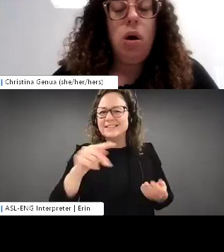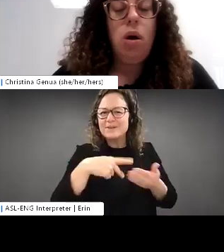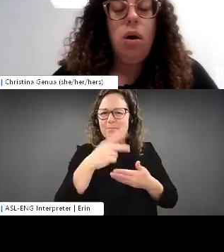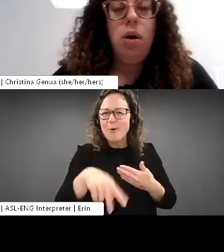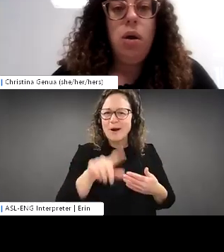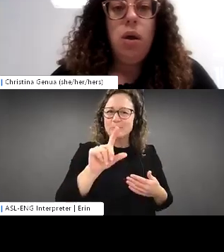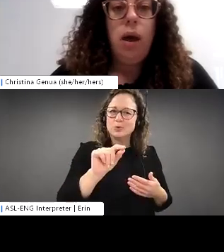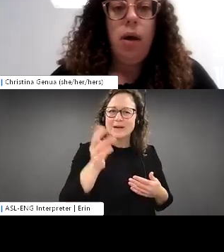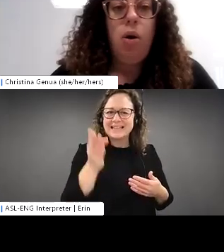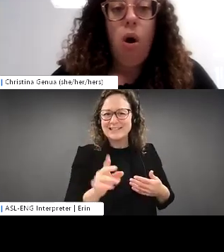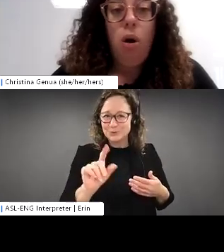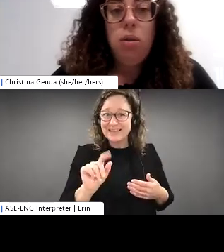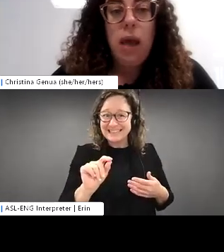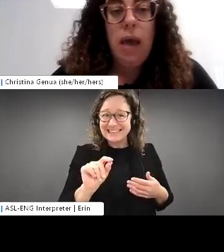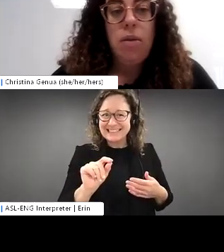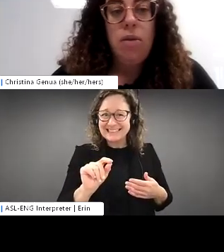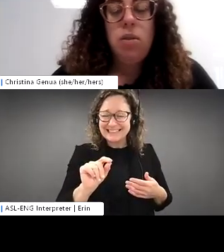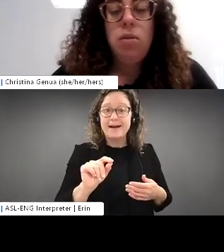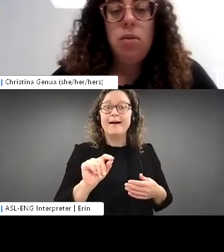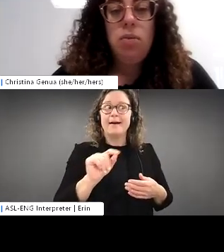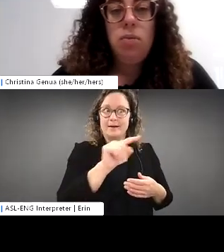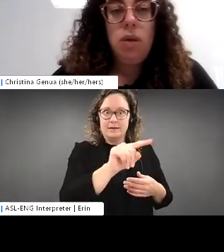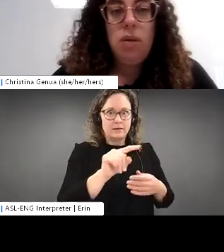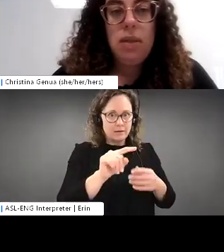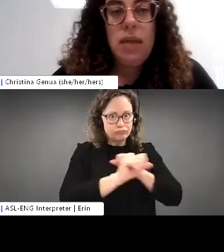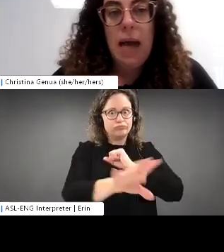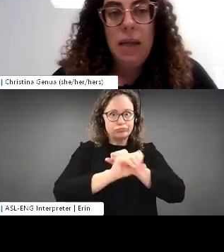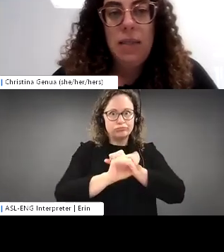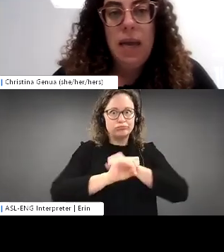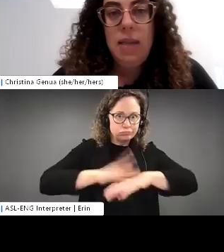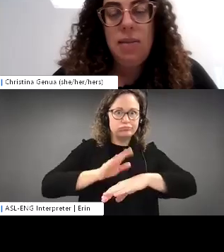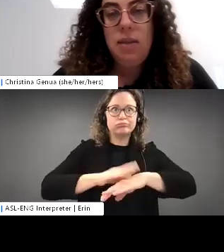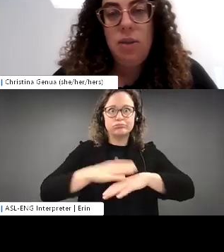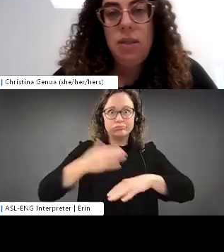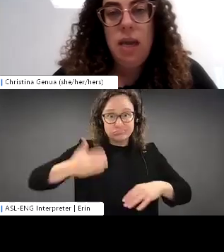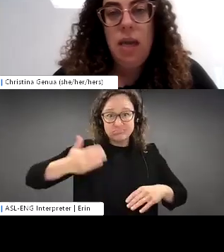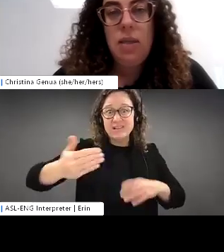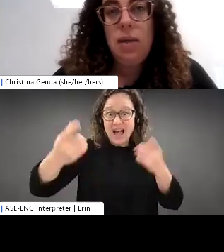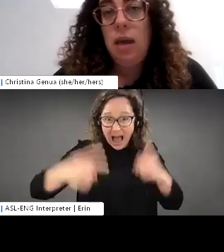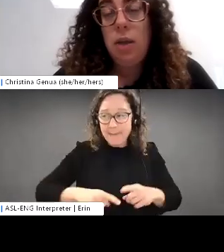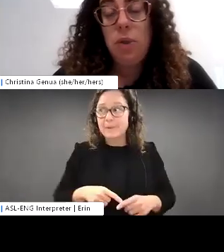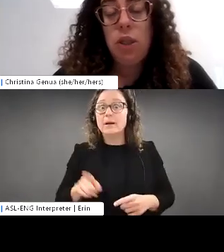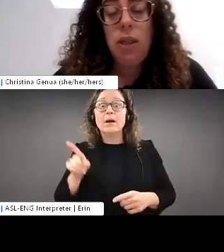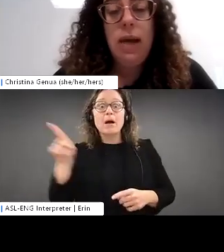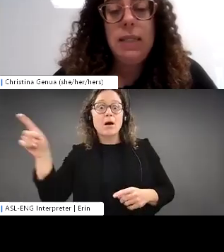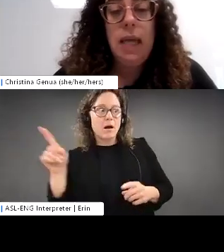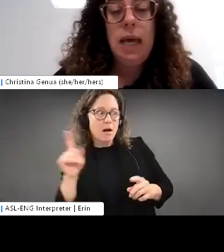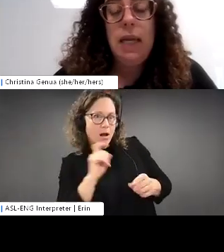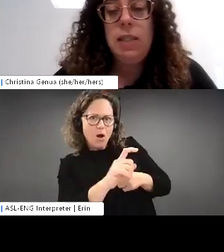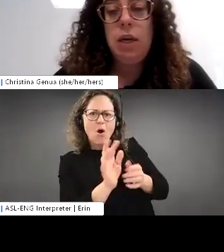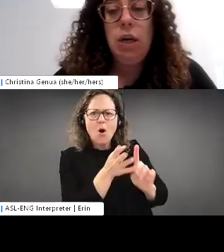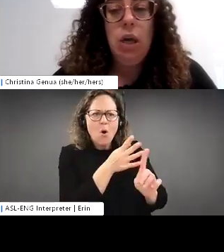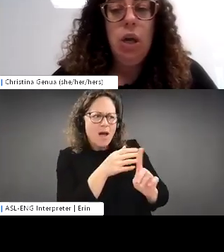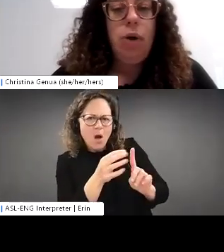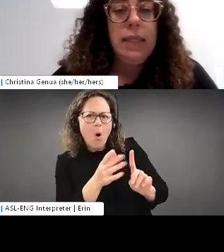individuals are called and like they're saying the other person on the line is saying that